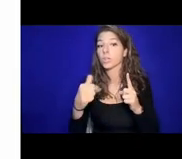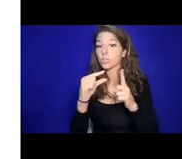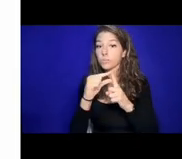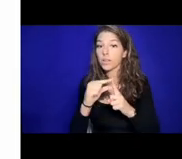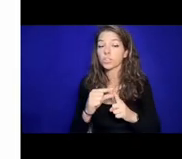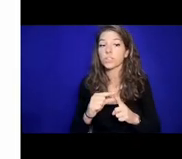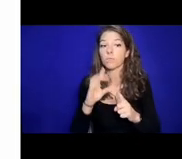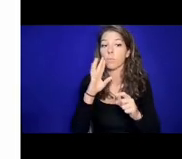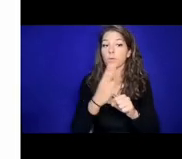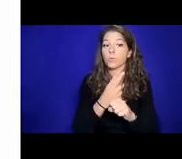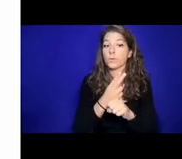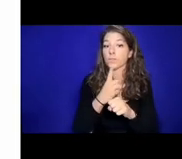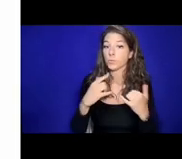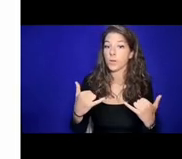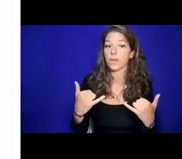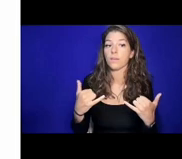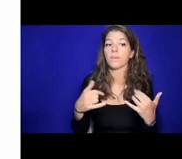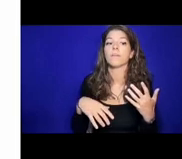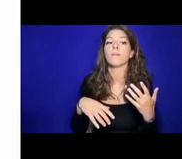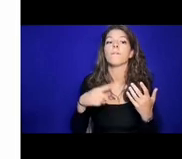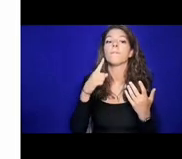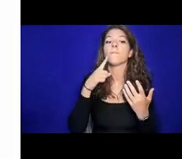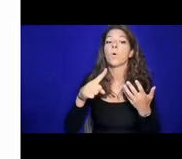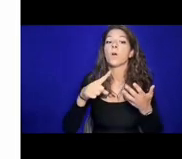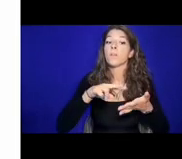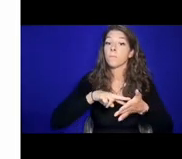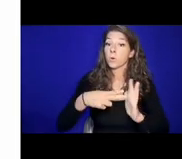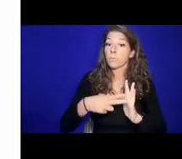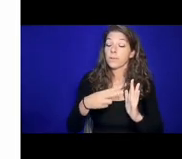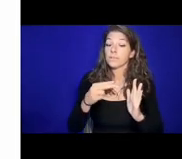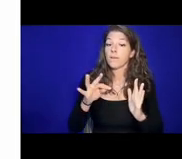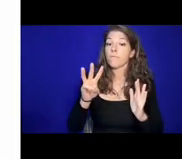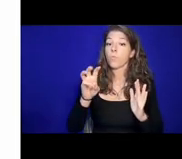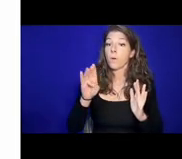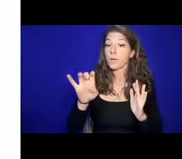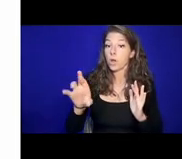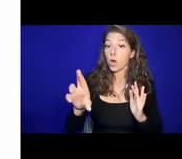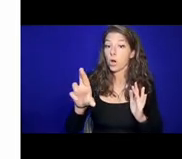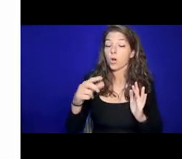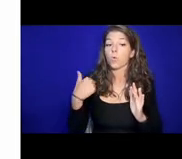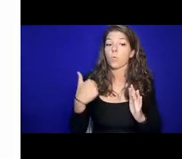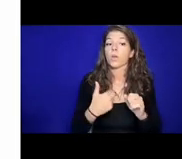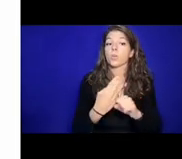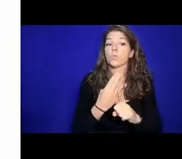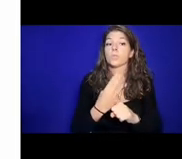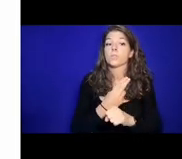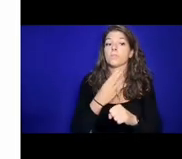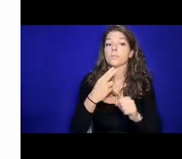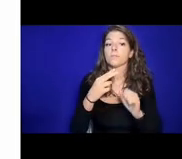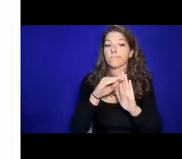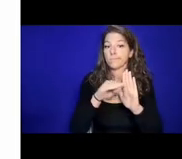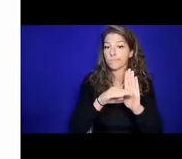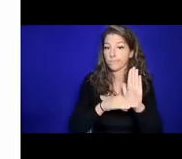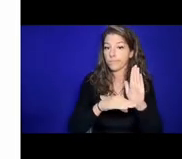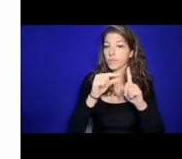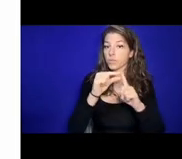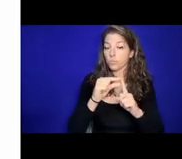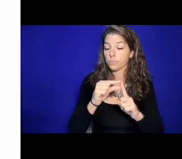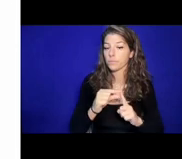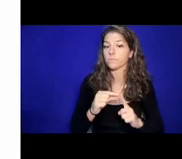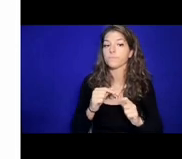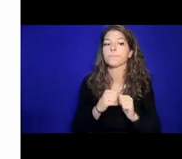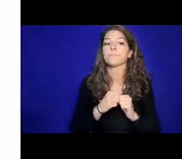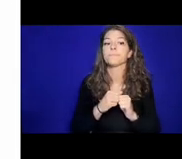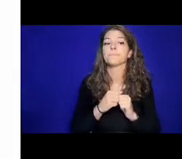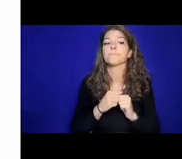terminology that we'll be using today. And for the purposes of the webinar, we are using the following terms